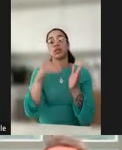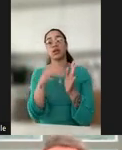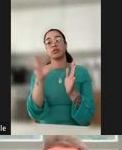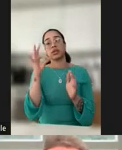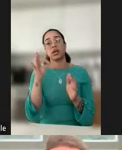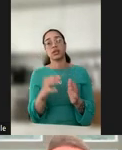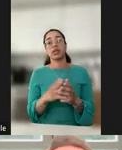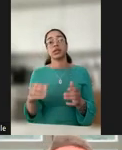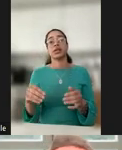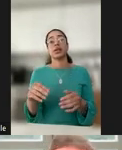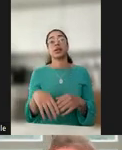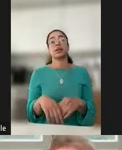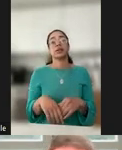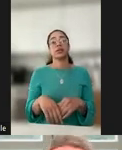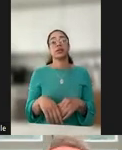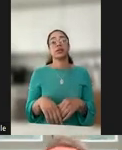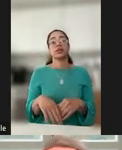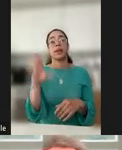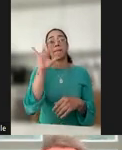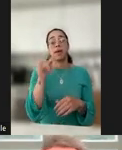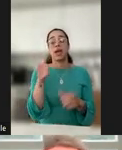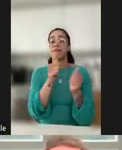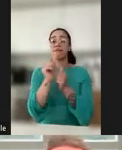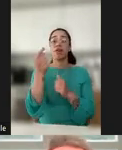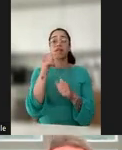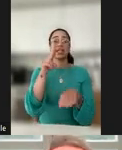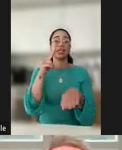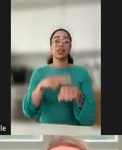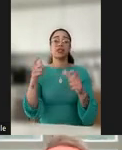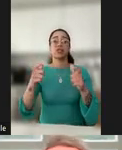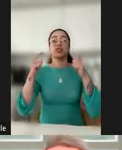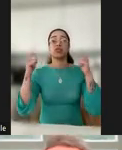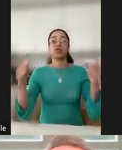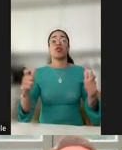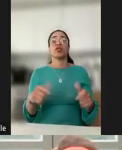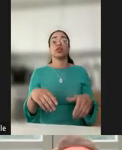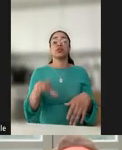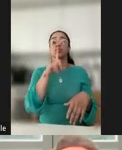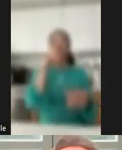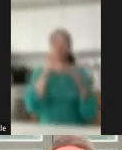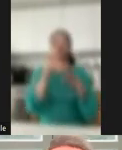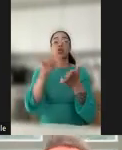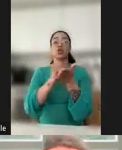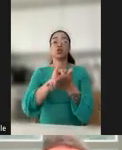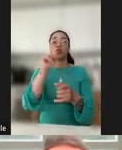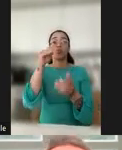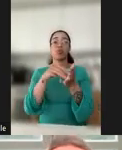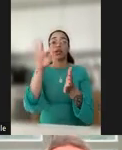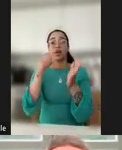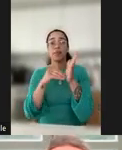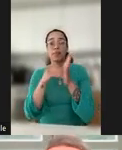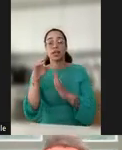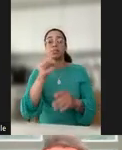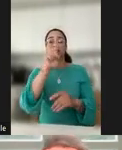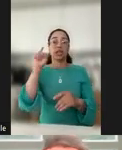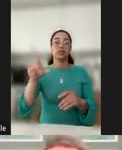the nation's largest. And it was followed by New York, 1.9 million, Texas, 1.6 million,